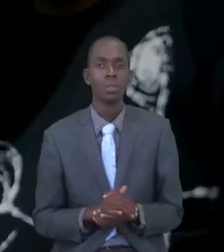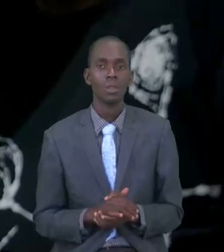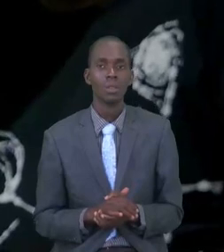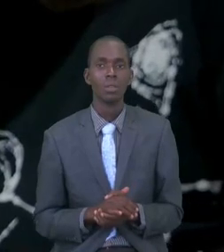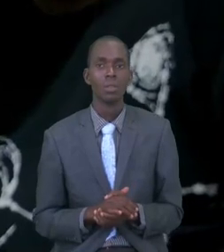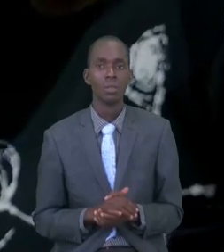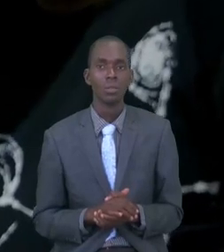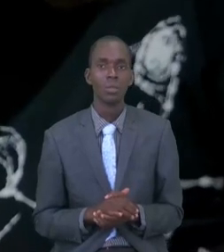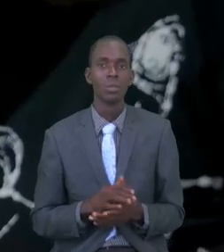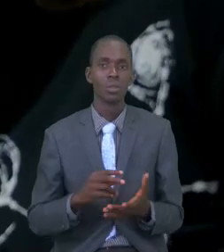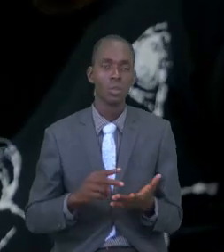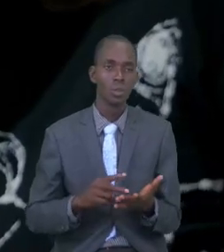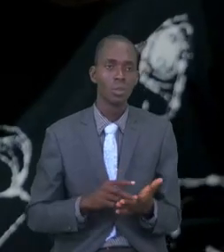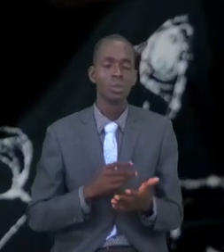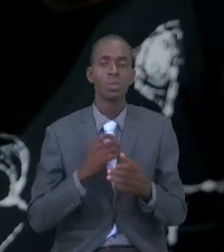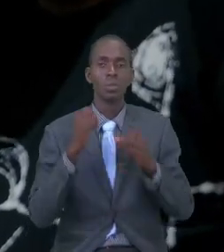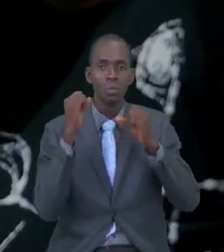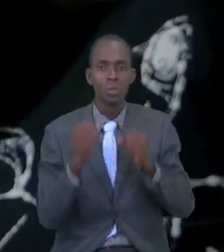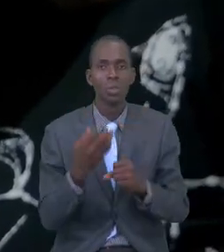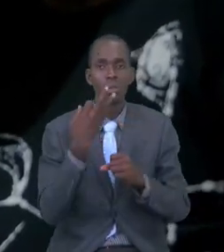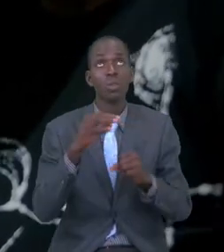Double portion of His Spirit.